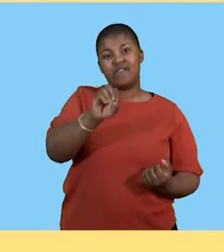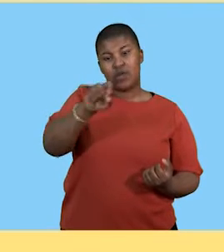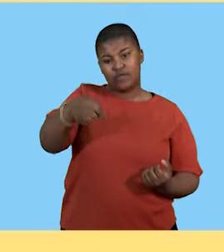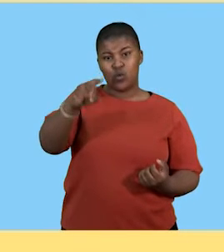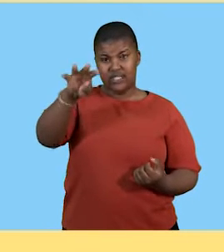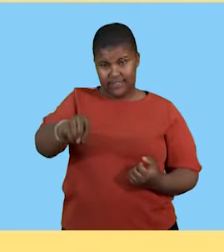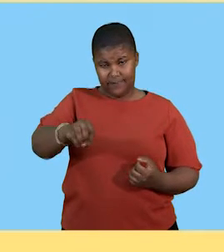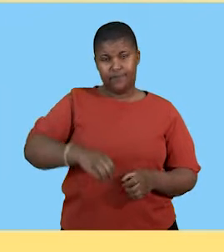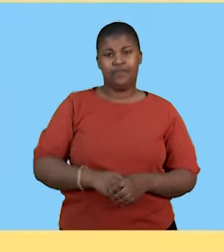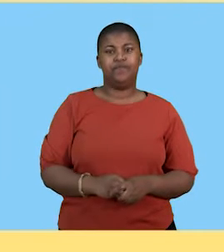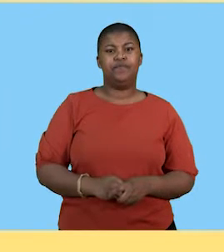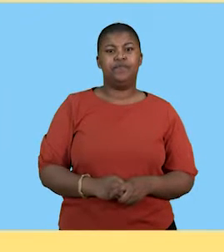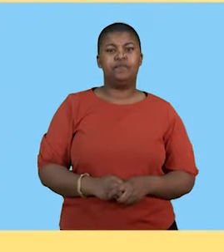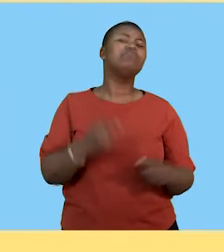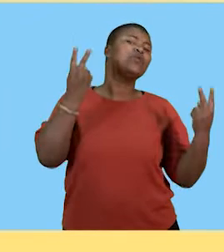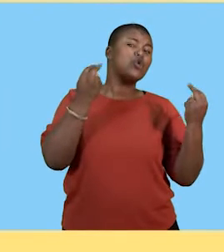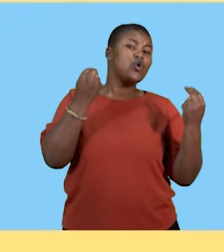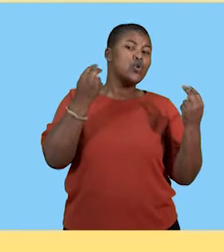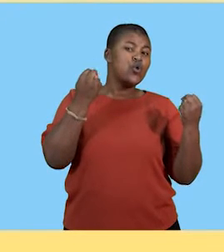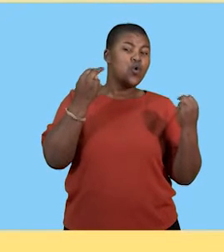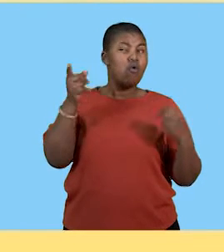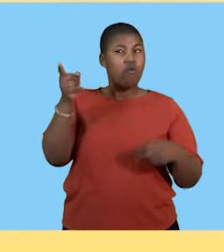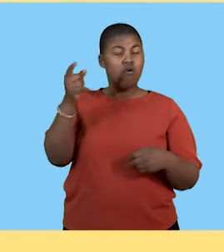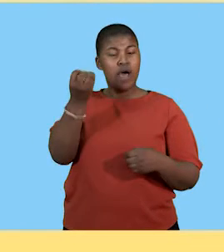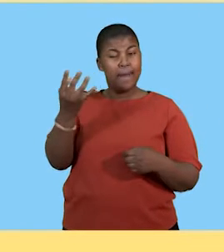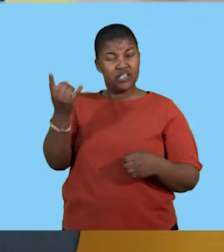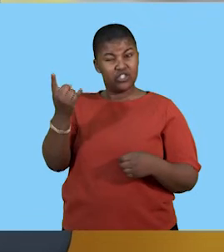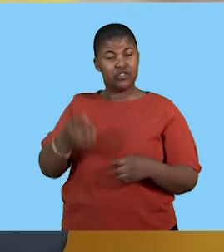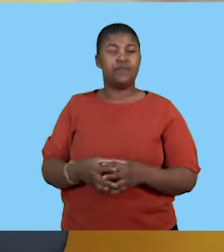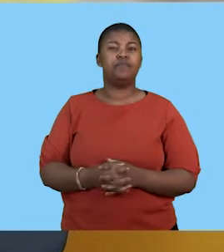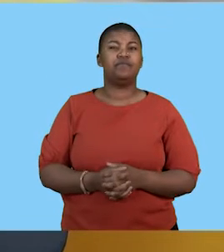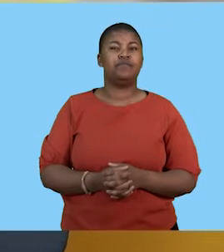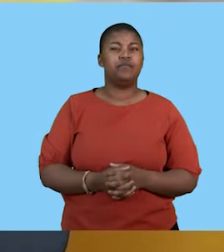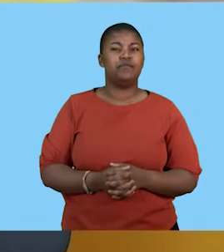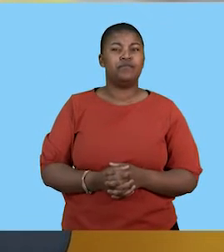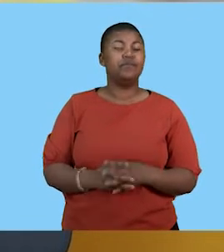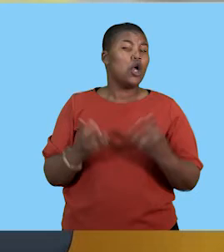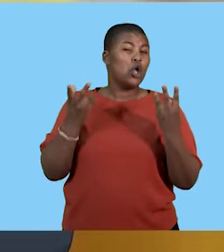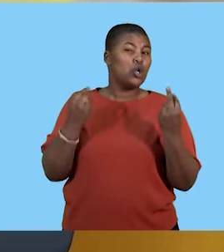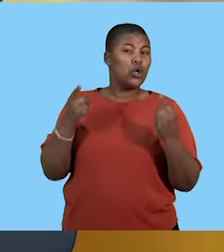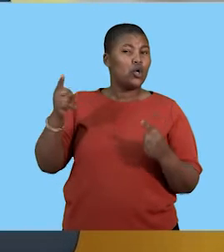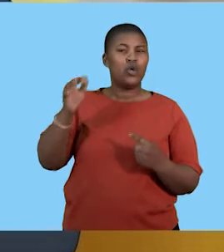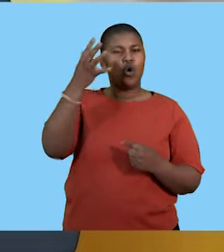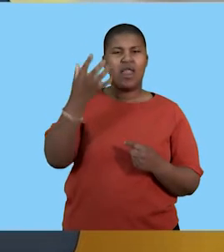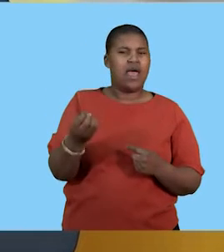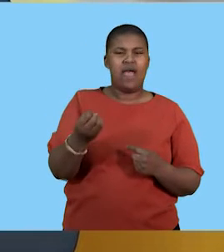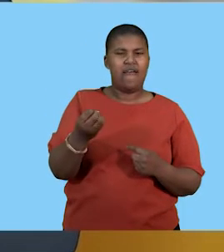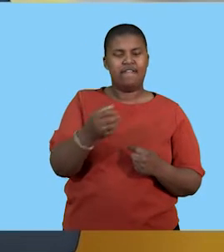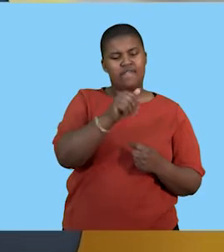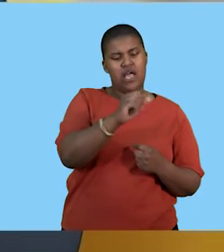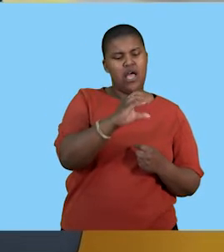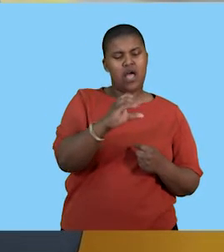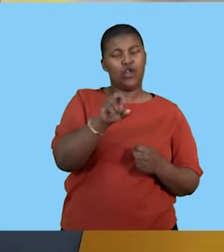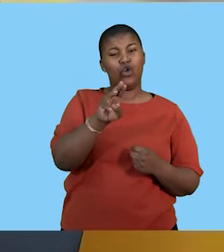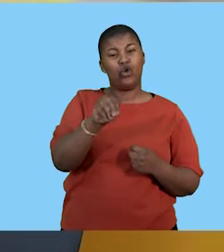5,040. For the new one then, the new one does not have